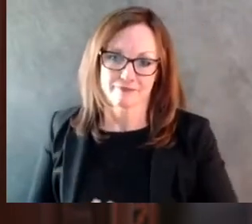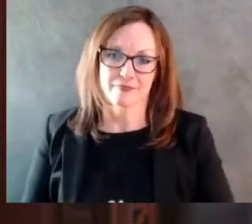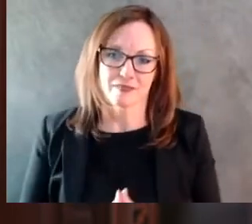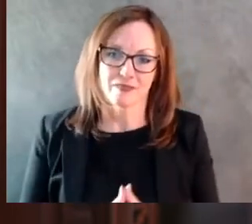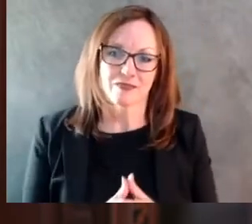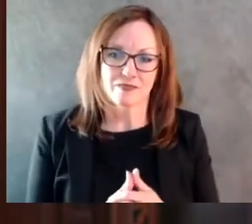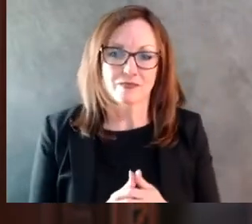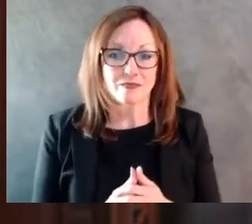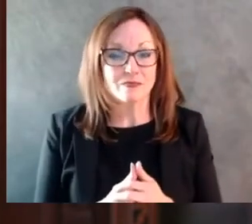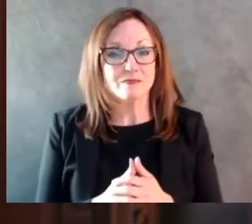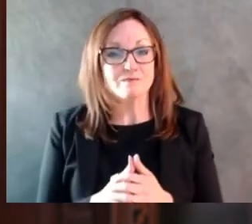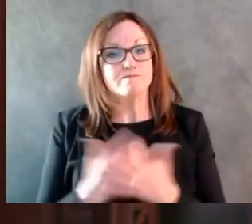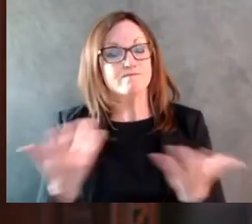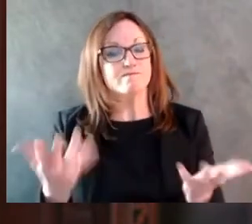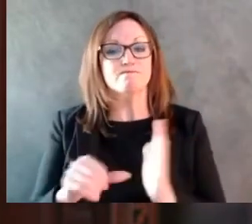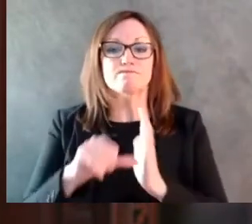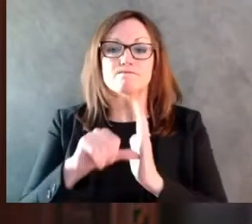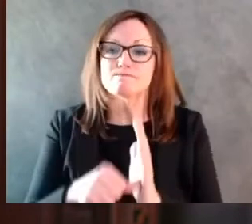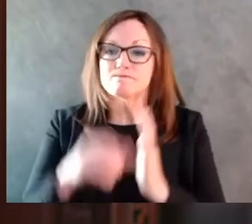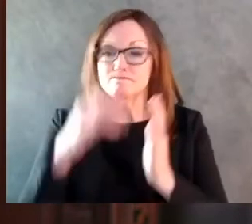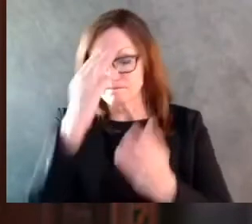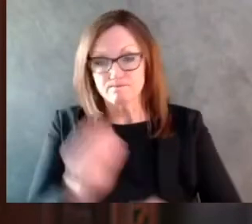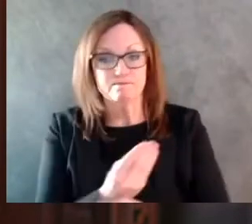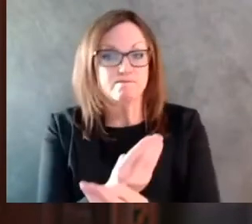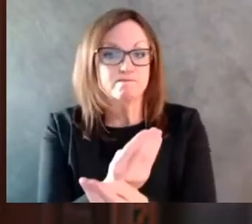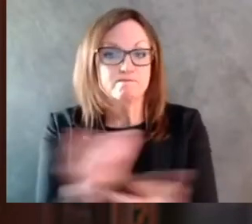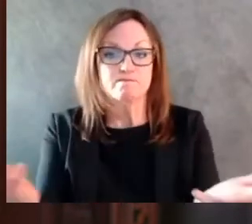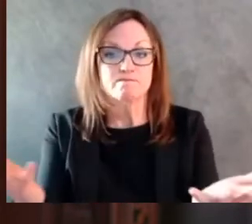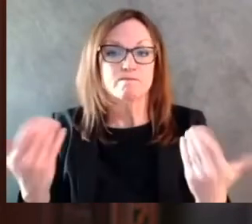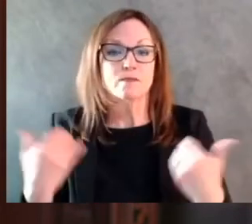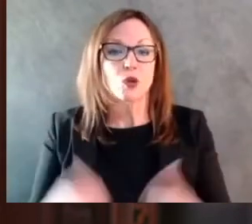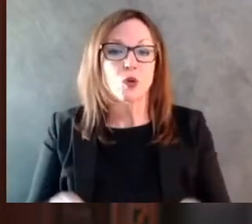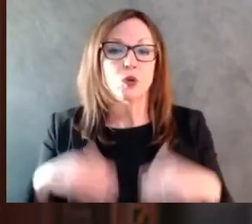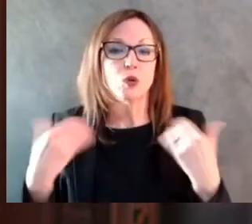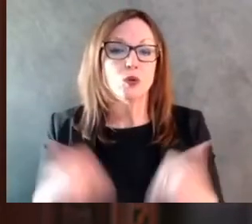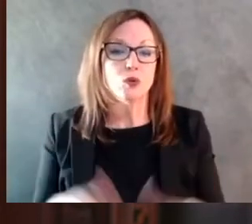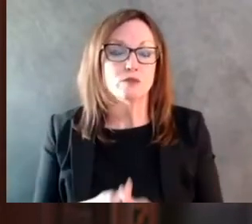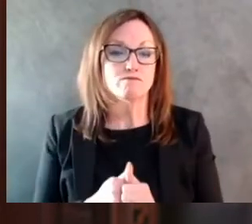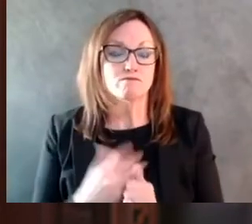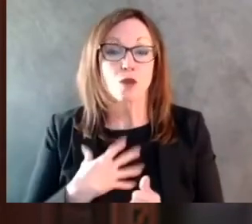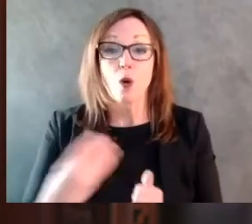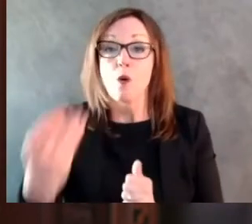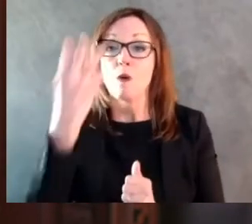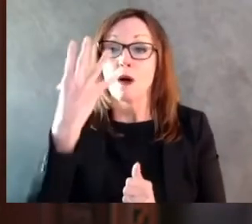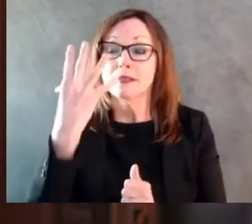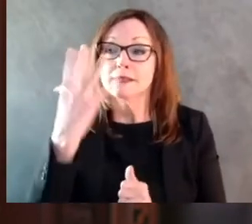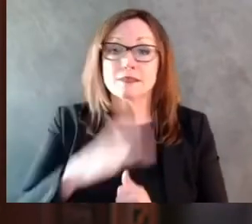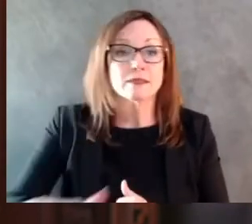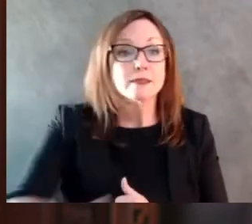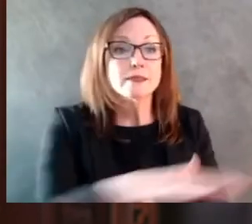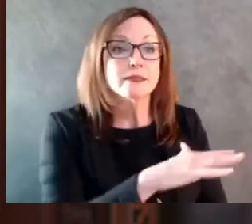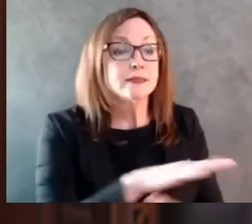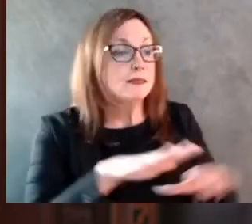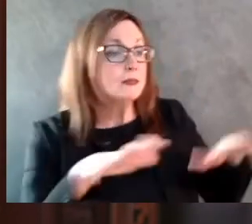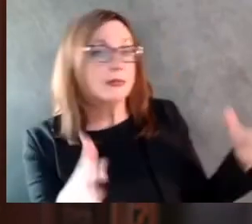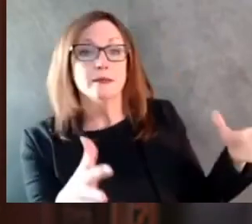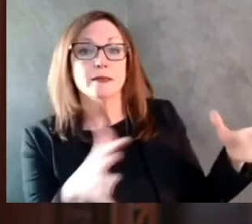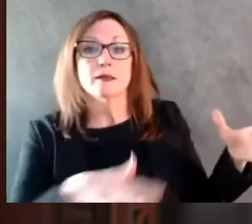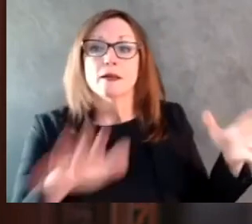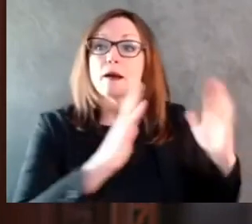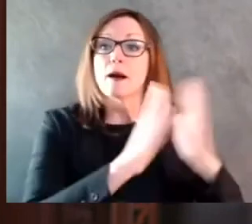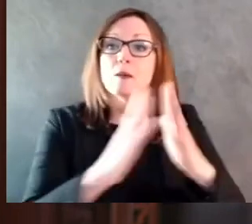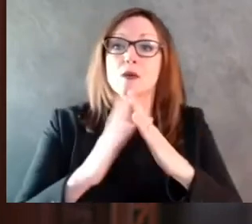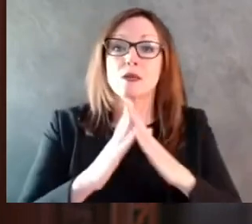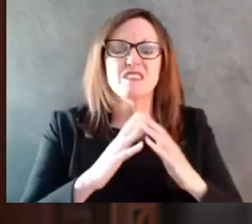counterparts. To all the Wisconsinites dealing with the loss of a family member, friend, a coworker, or a